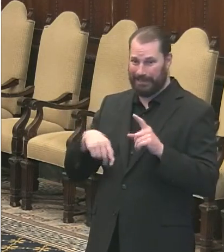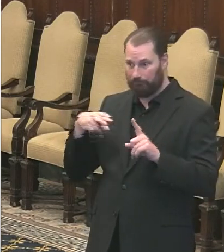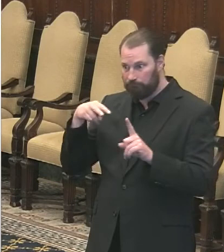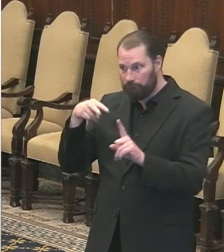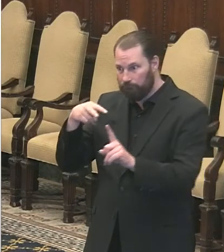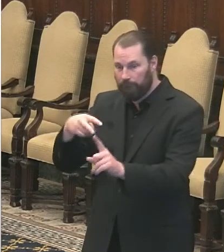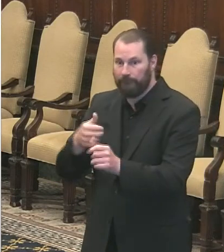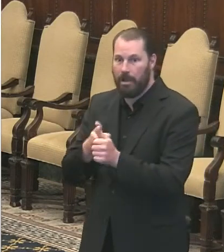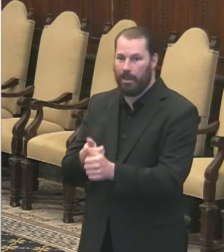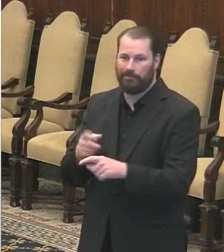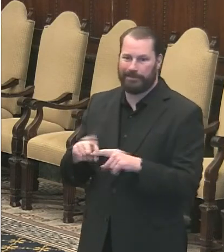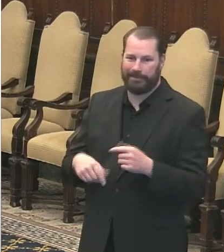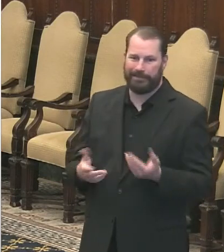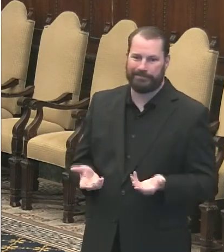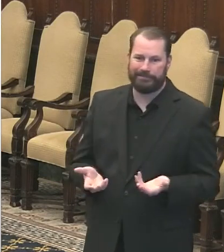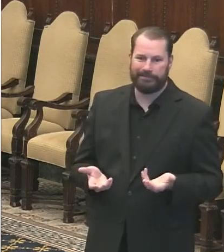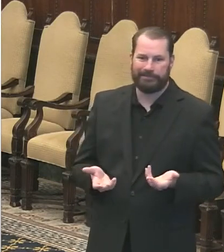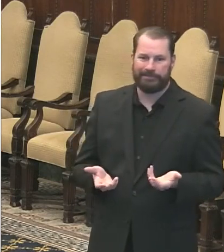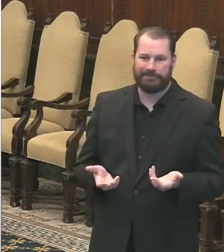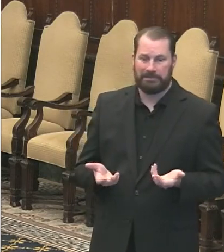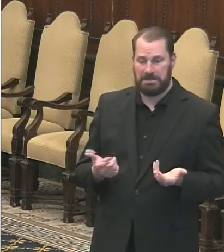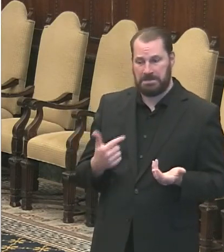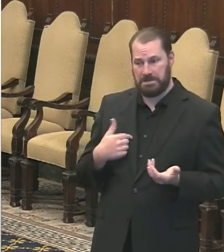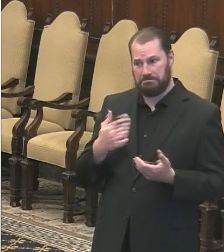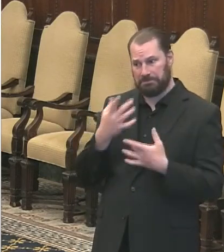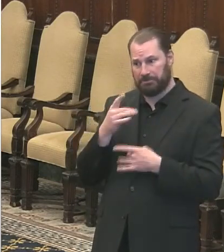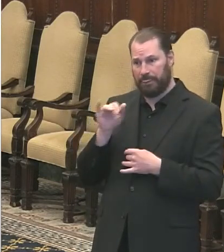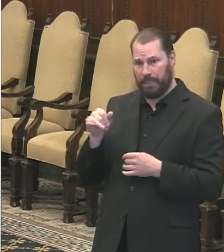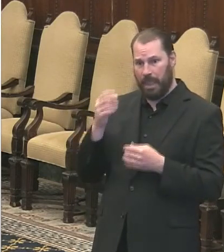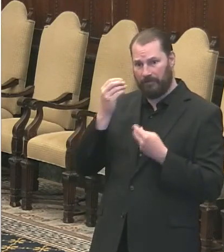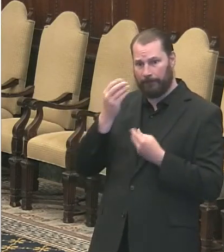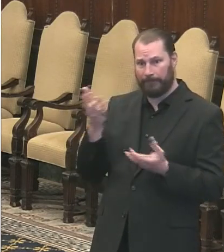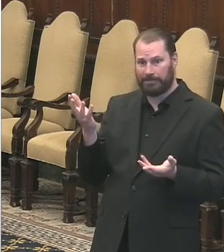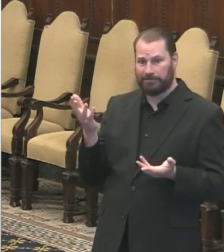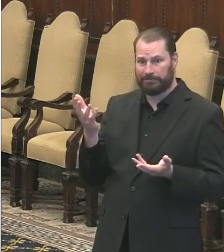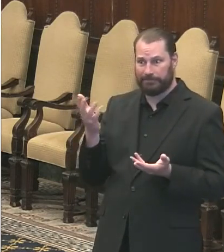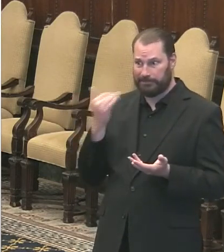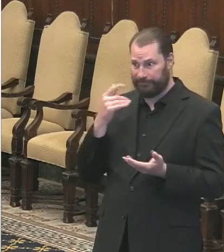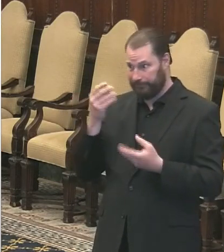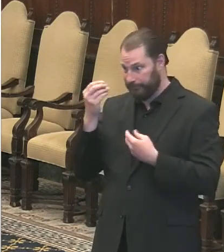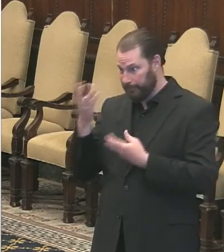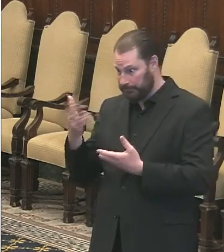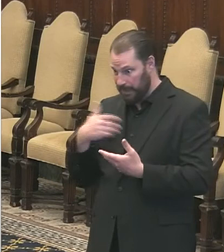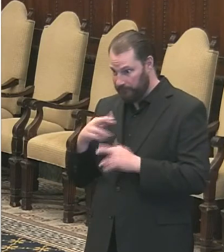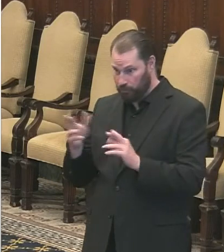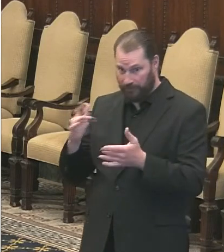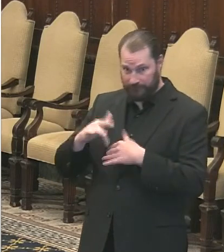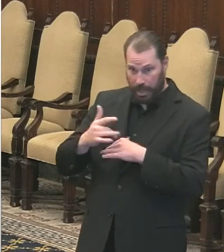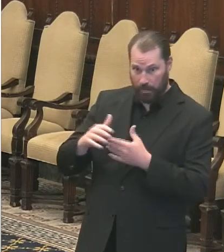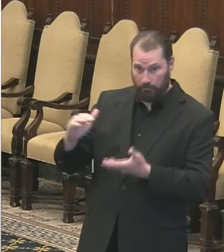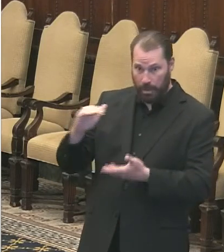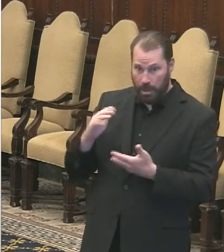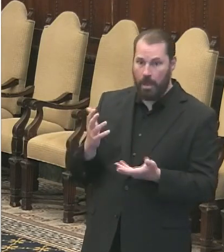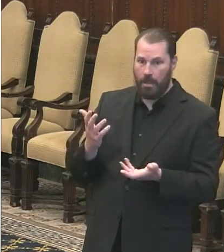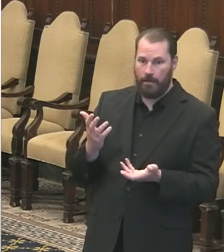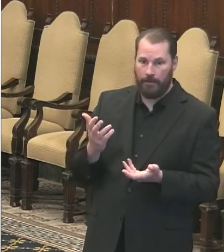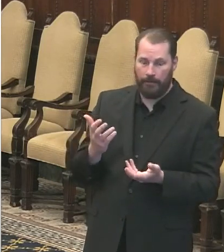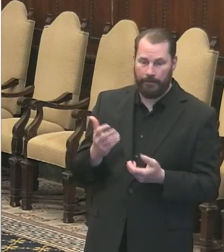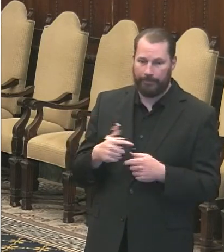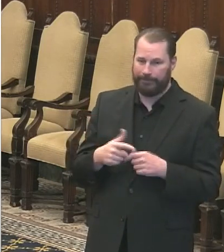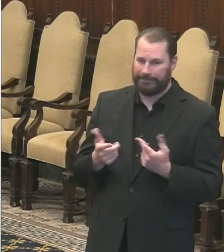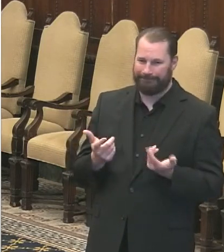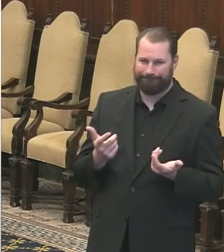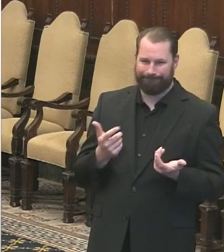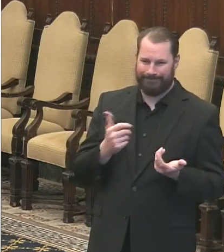Certainly would be interested in that information should it become available, but it's not something that, I'm not sure how we would